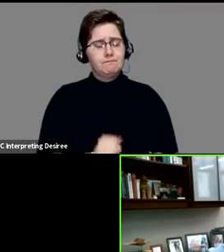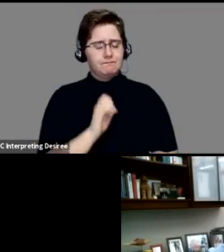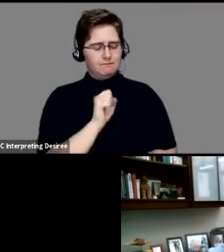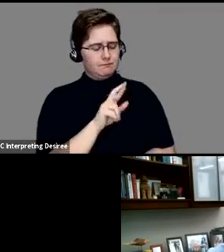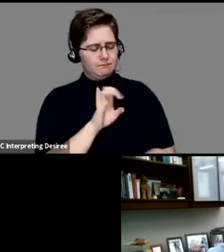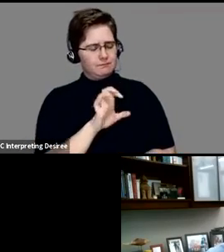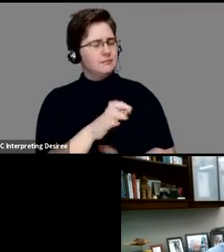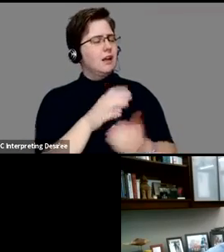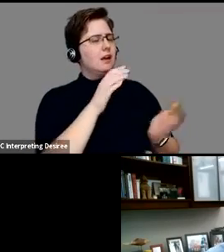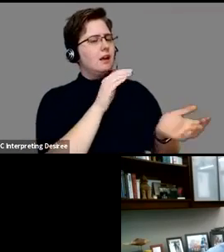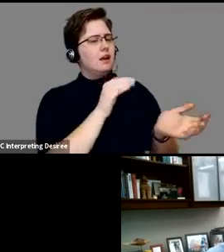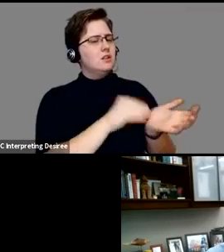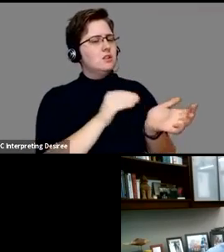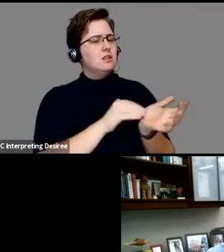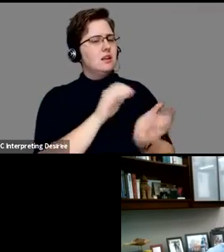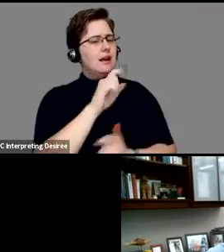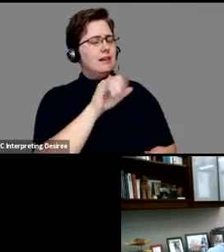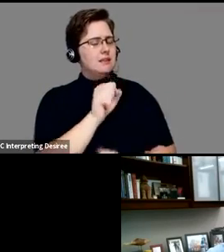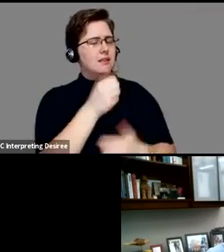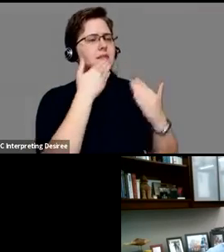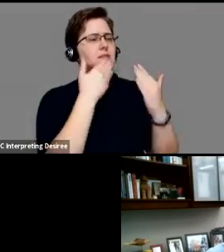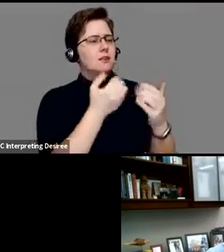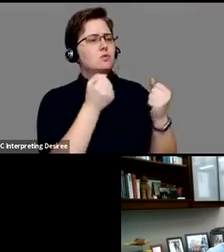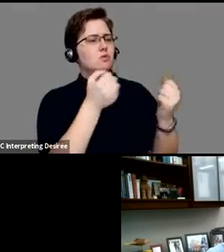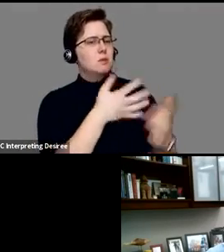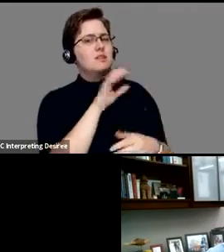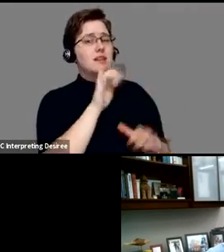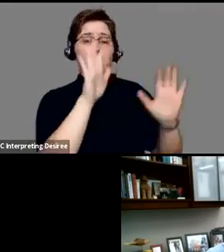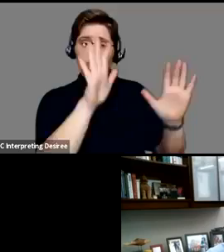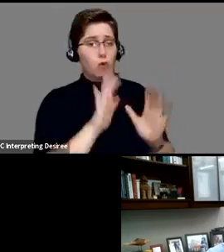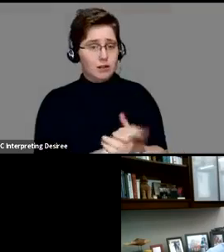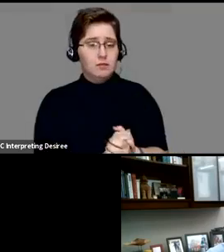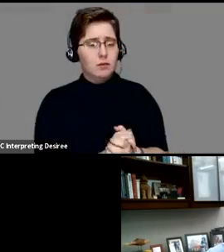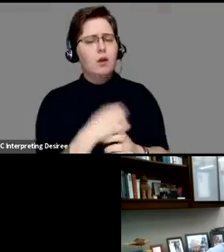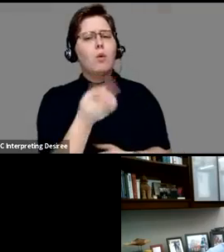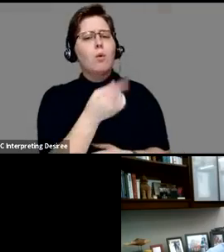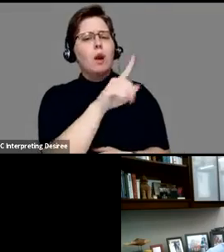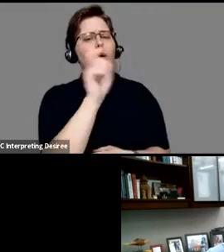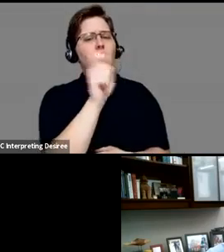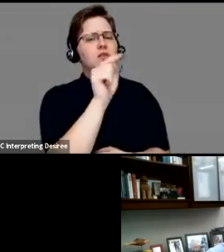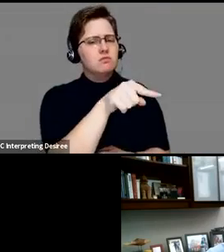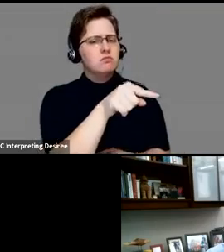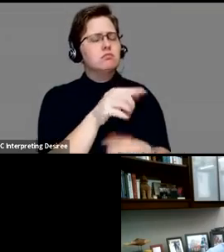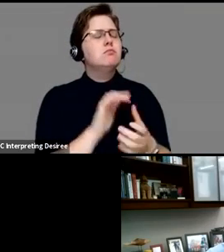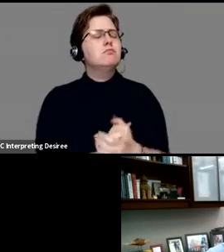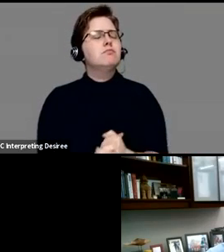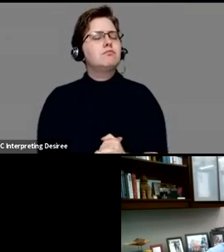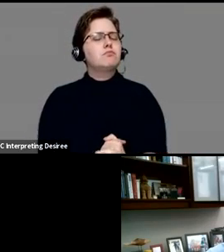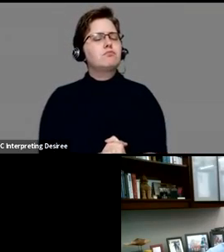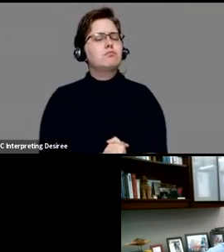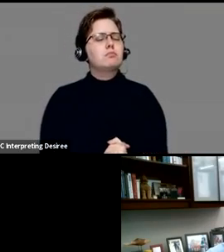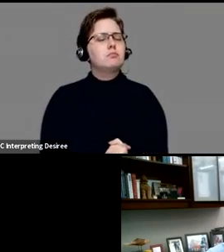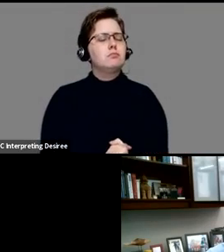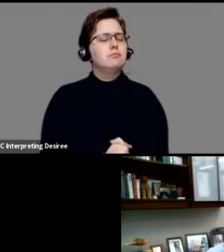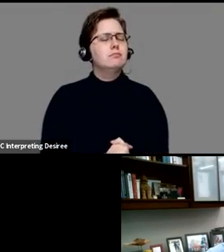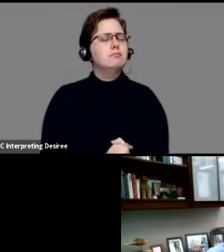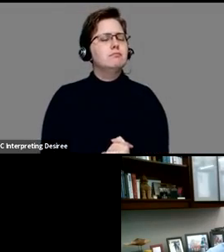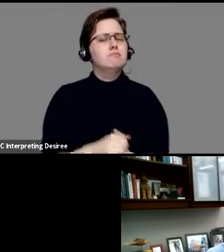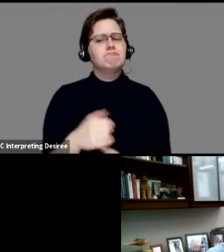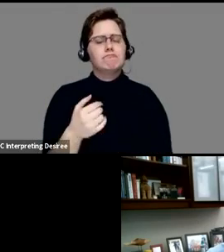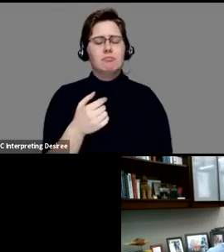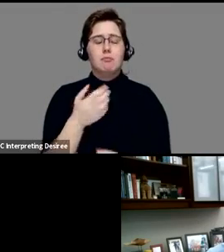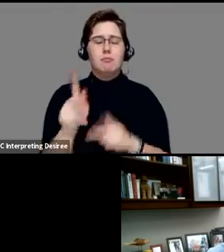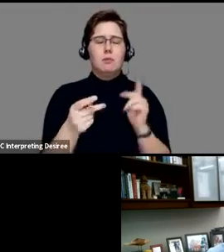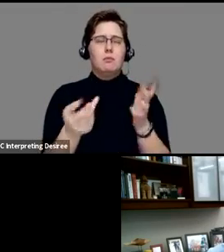Dr. Ellis, thank you so much. That was great. Got one question for you. So I get questions